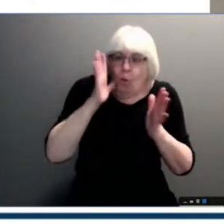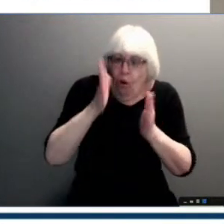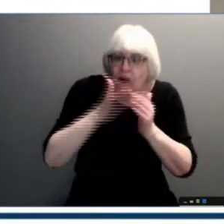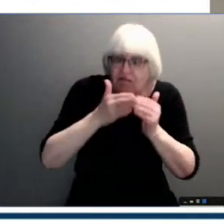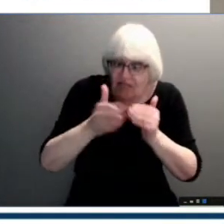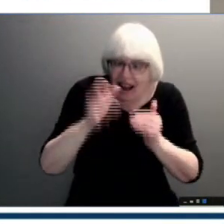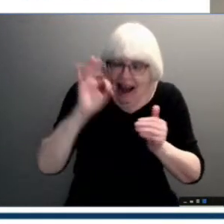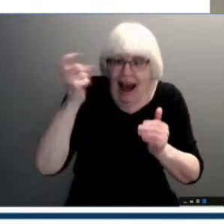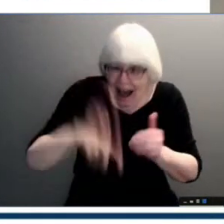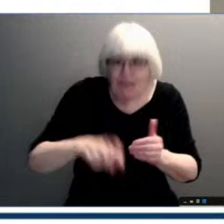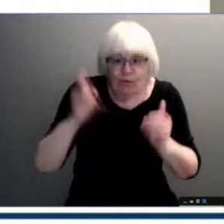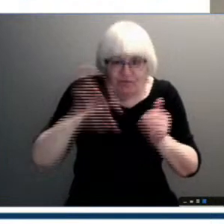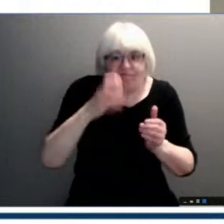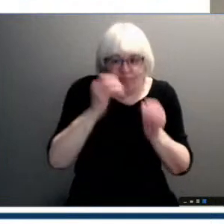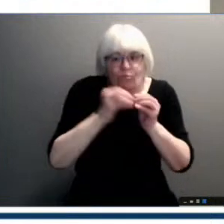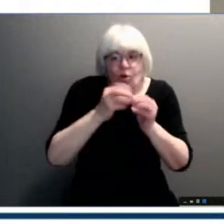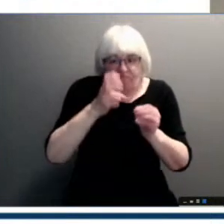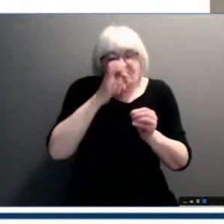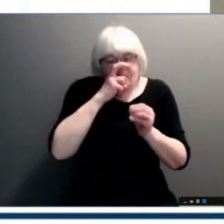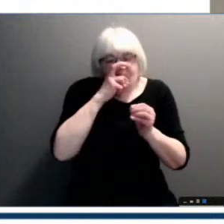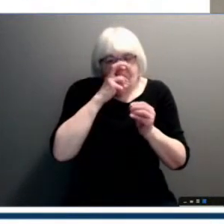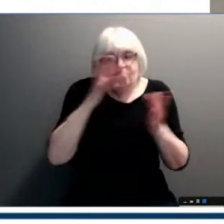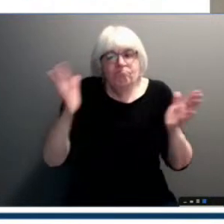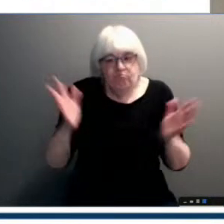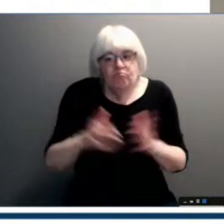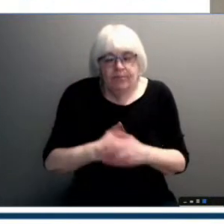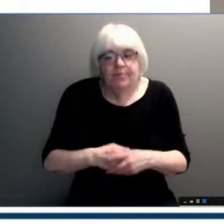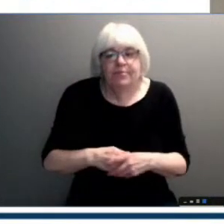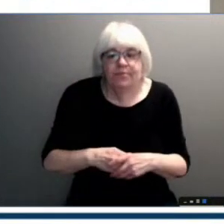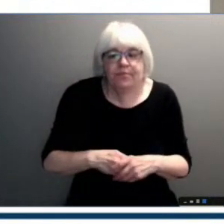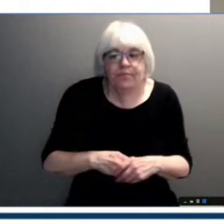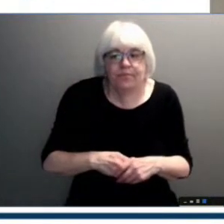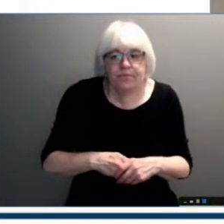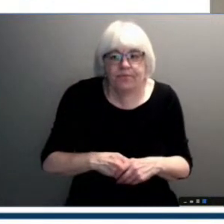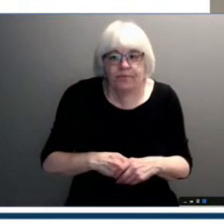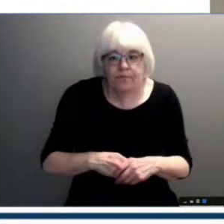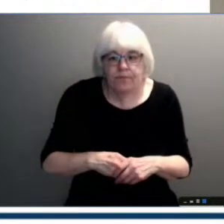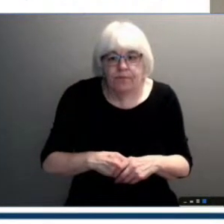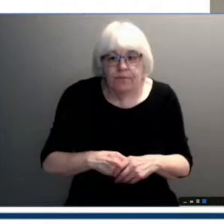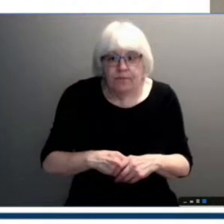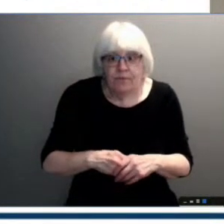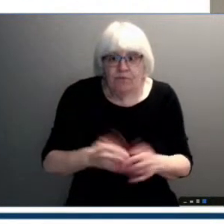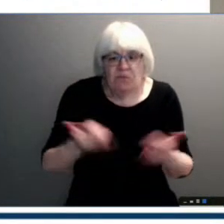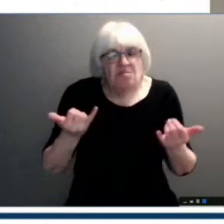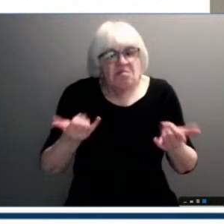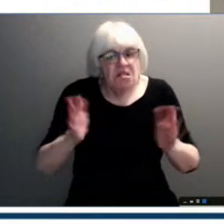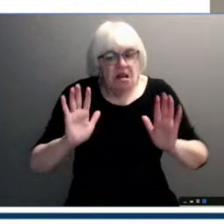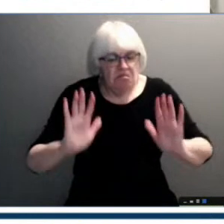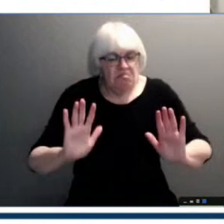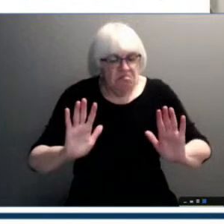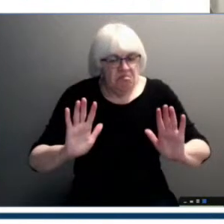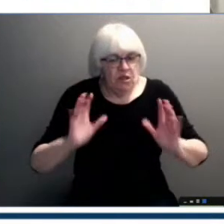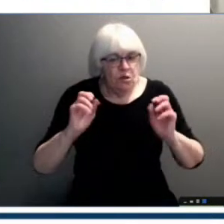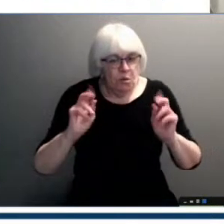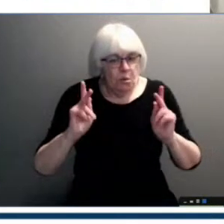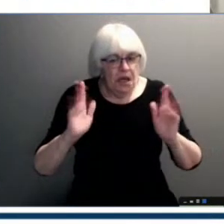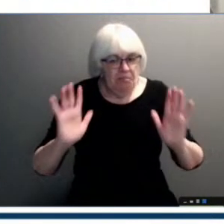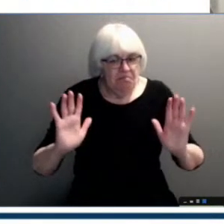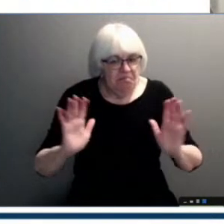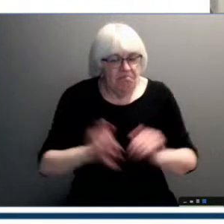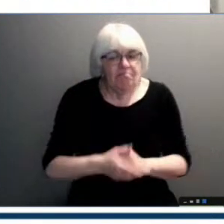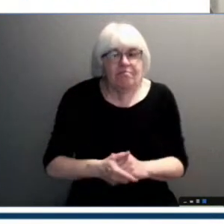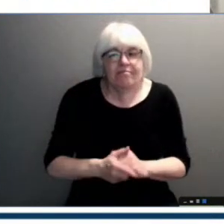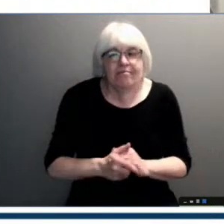value of tightening those down. But I don't see that at this point in time. Next, we'll go to Lois Ann Dort